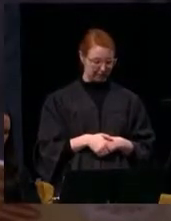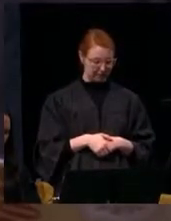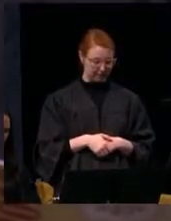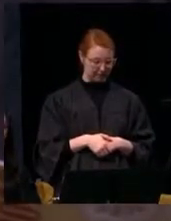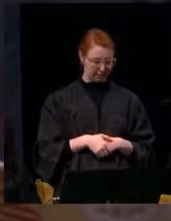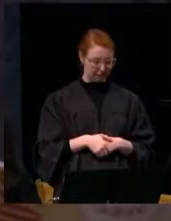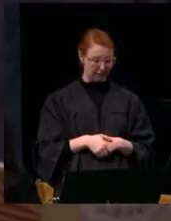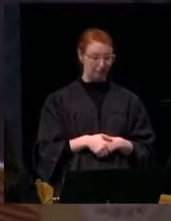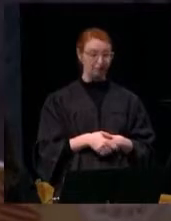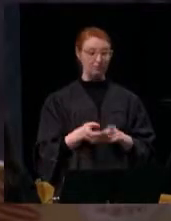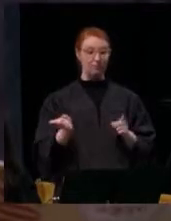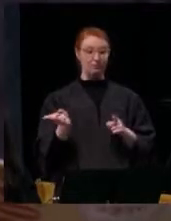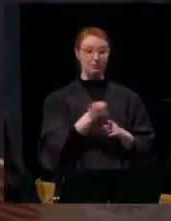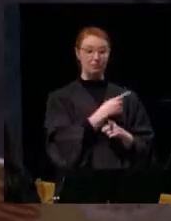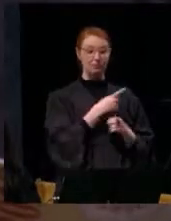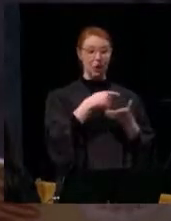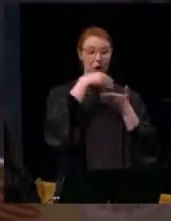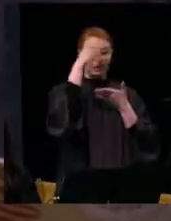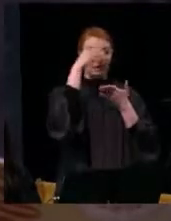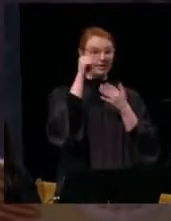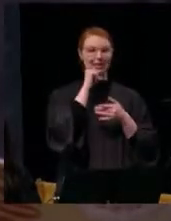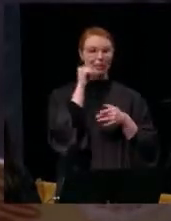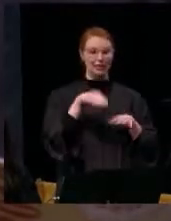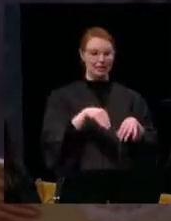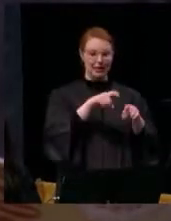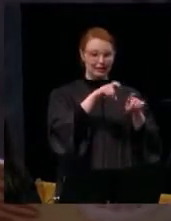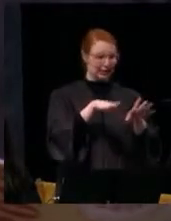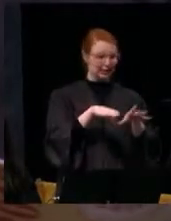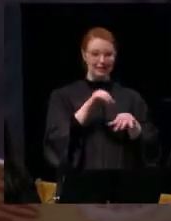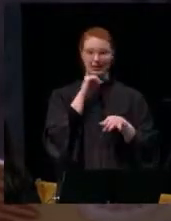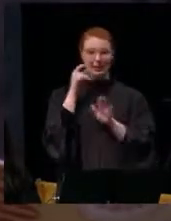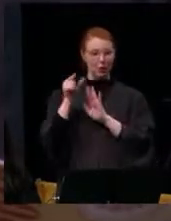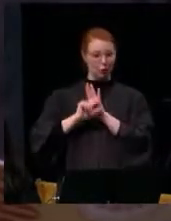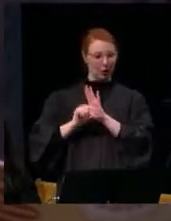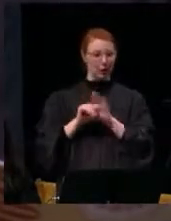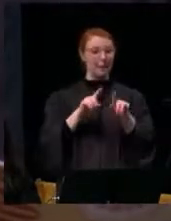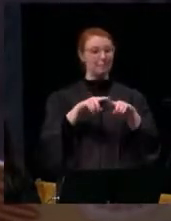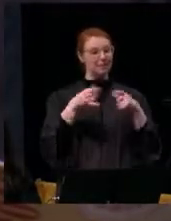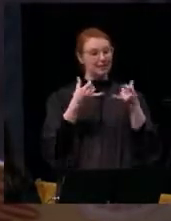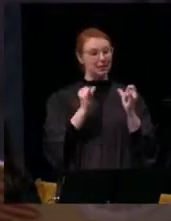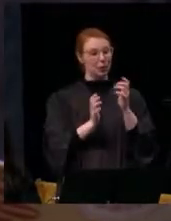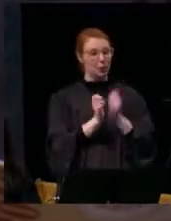These were the lessons that were never tested nor graded, but truly mattered.